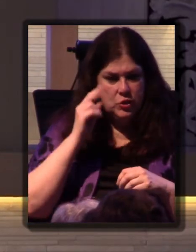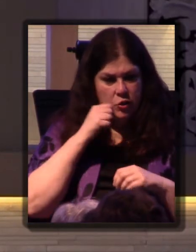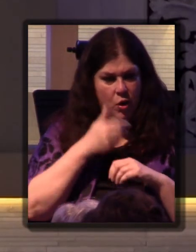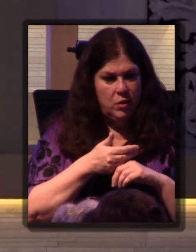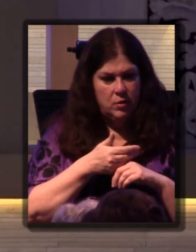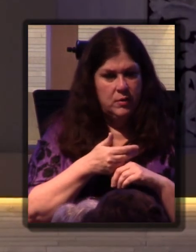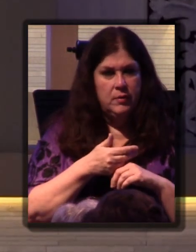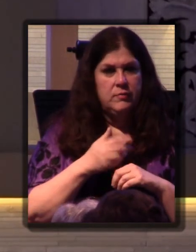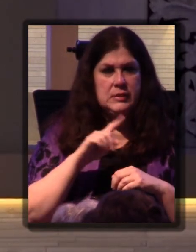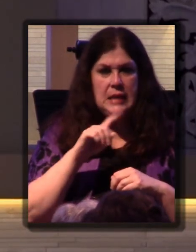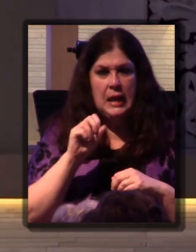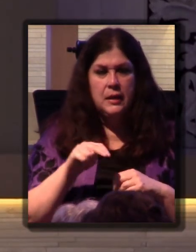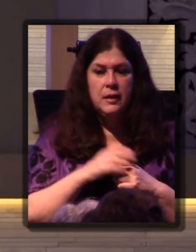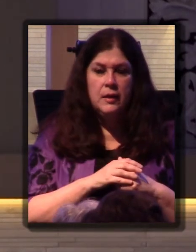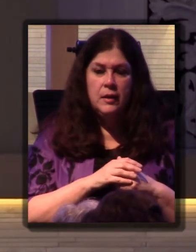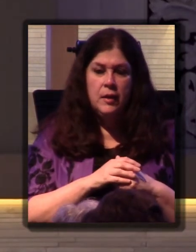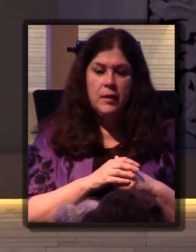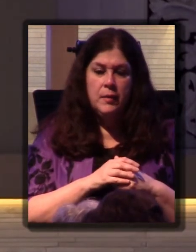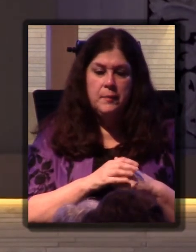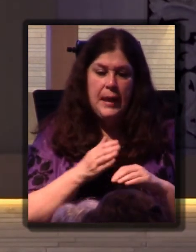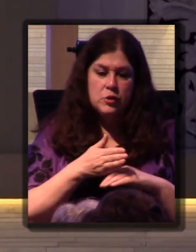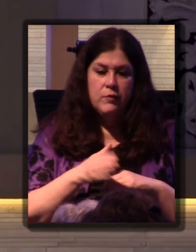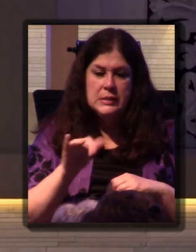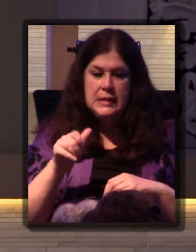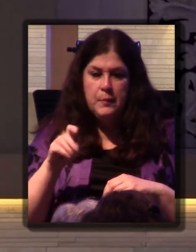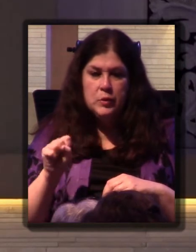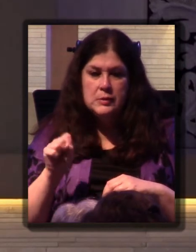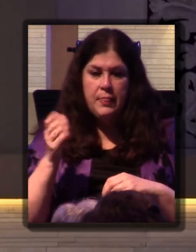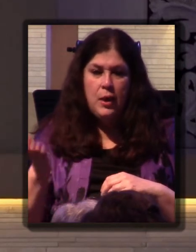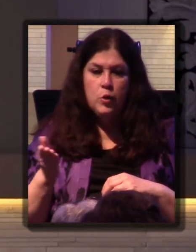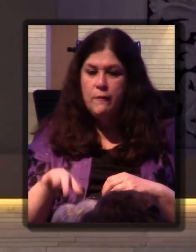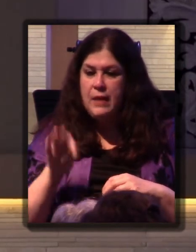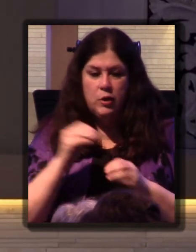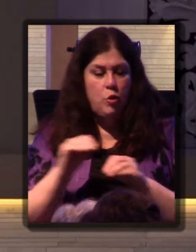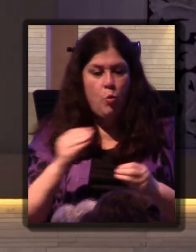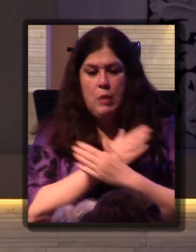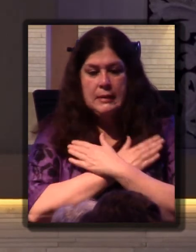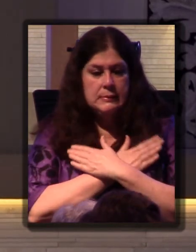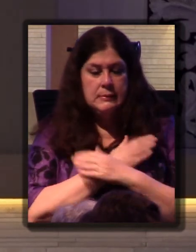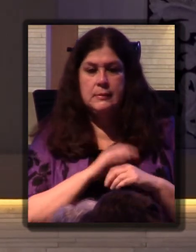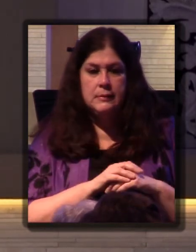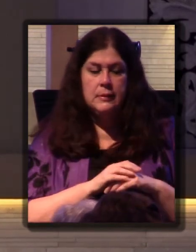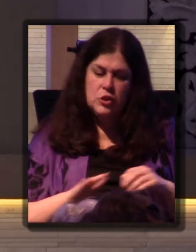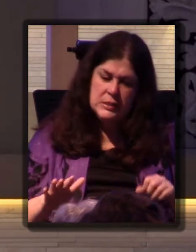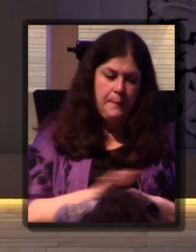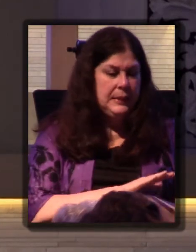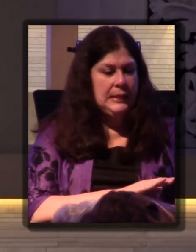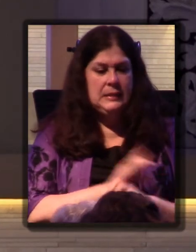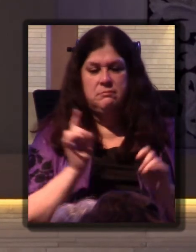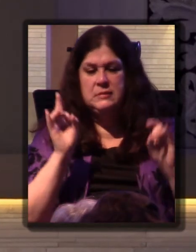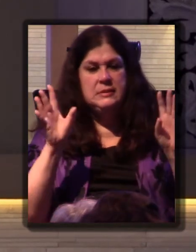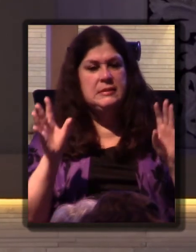That's a reference to Tyre. Arise, pass over to Cyprus. Even there you will find no rest. Just